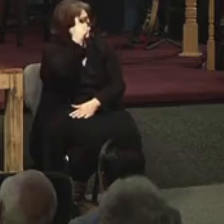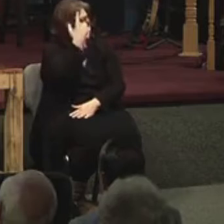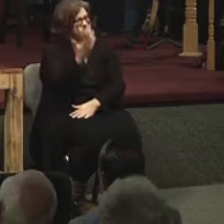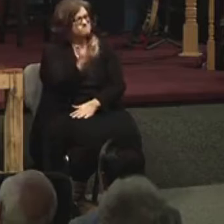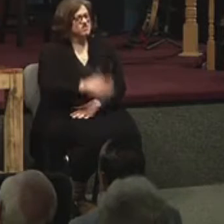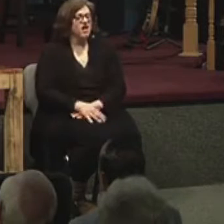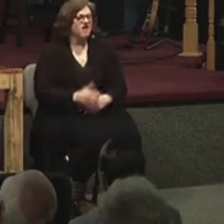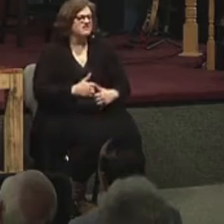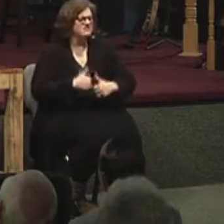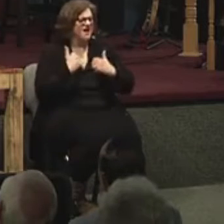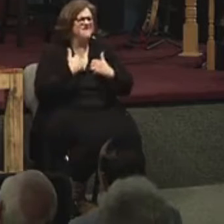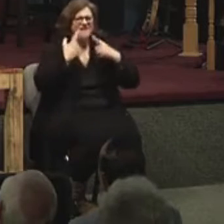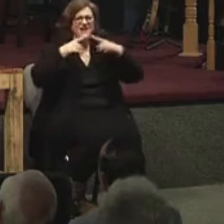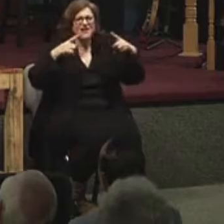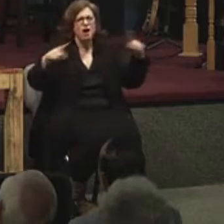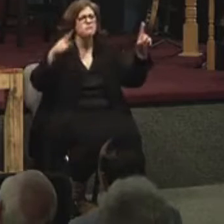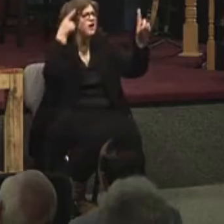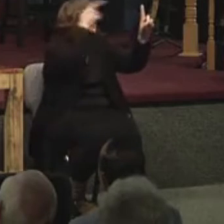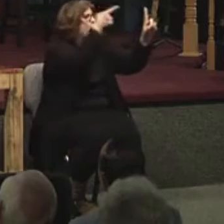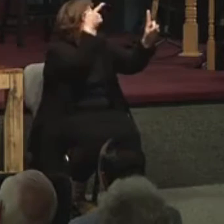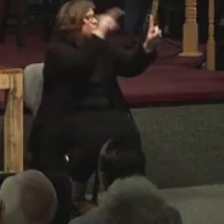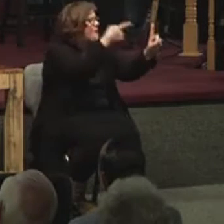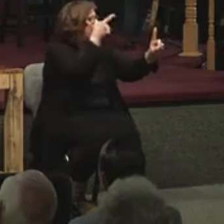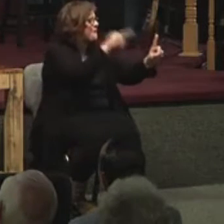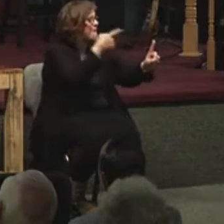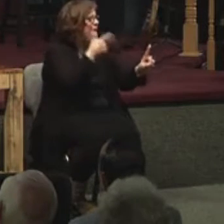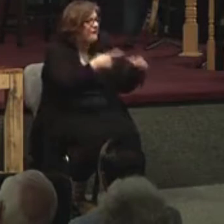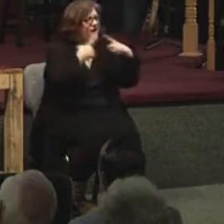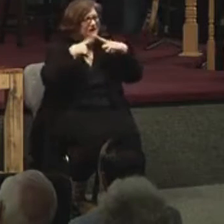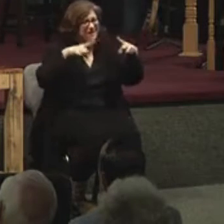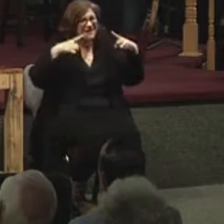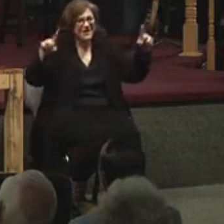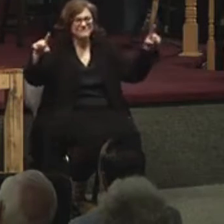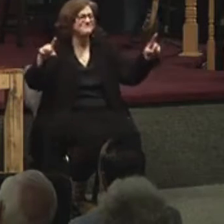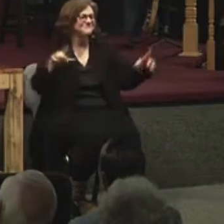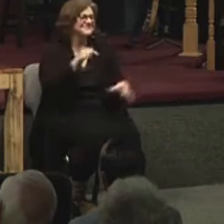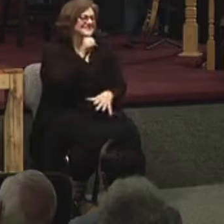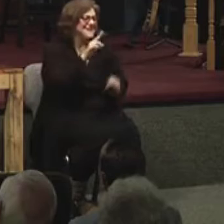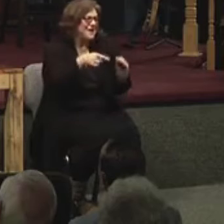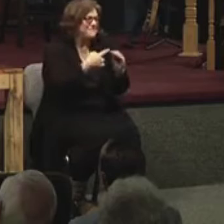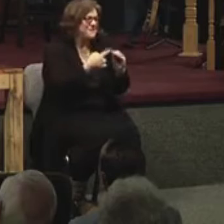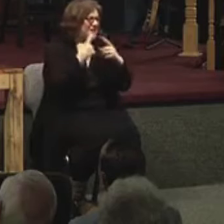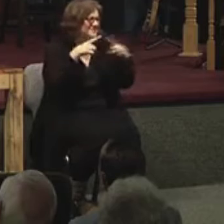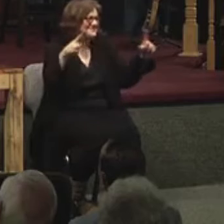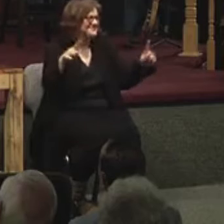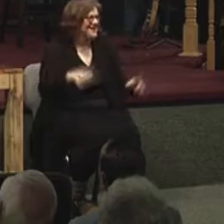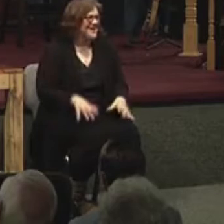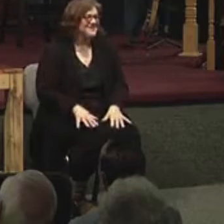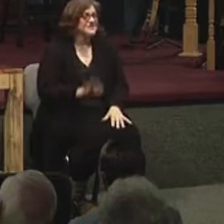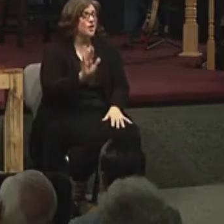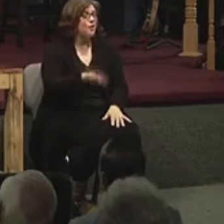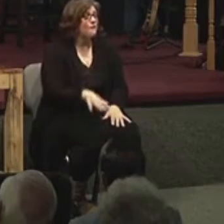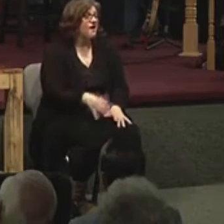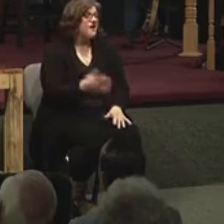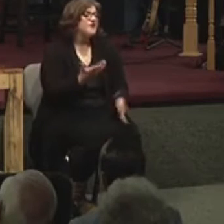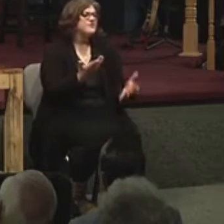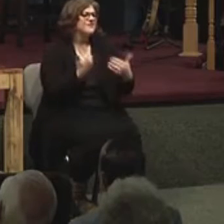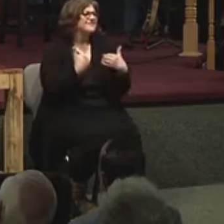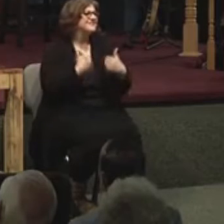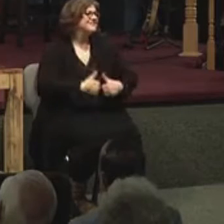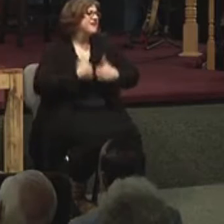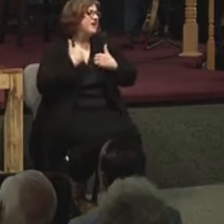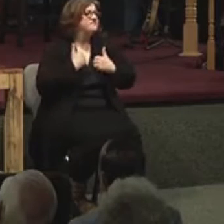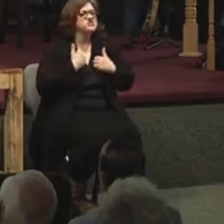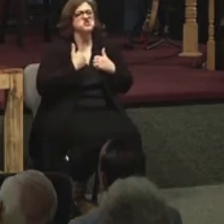we can achieve and all that we can experience. No, it's more than that. So we can't just pursue a carefree life. No, we need to